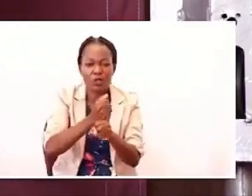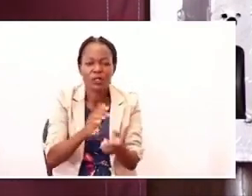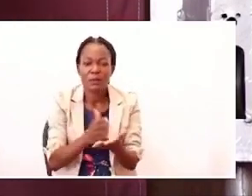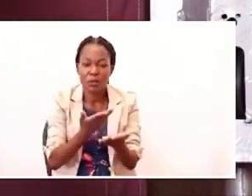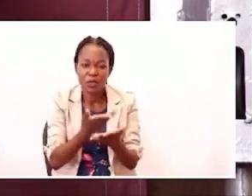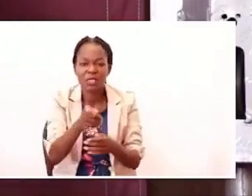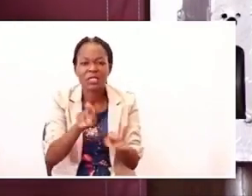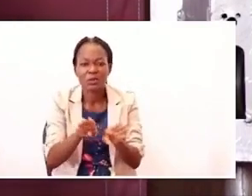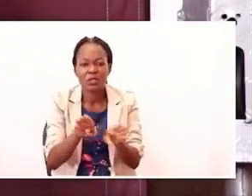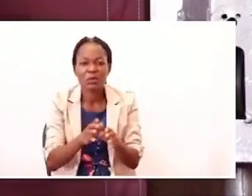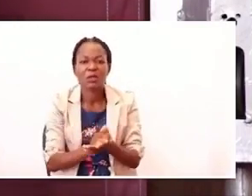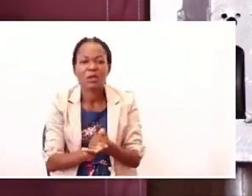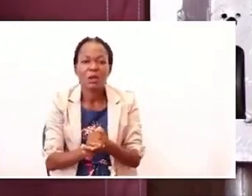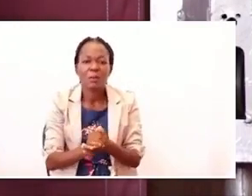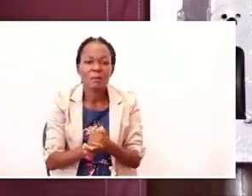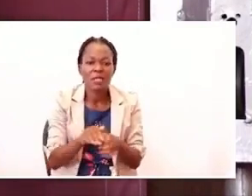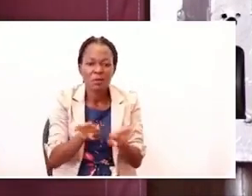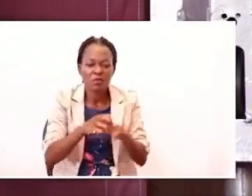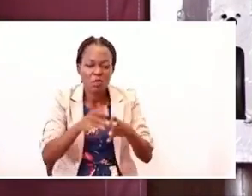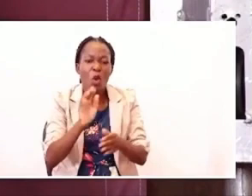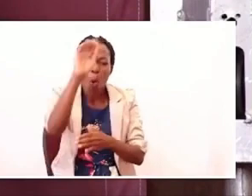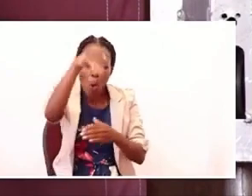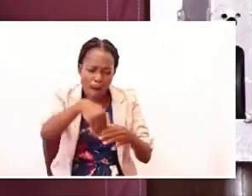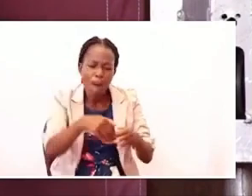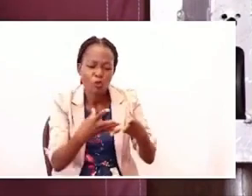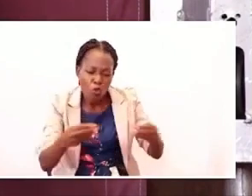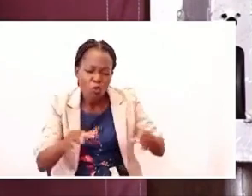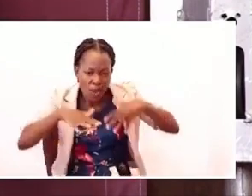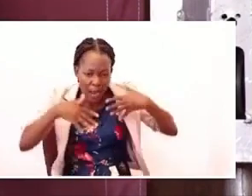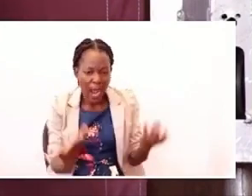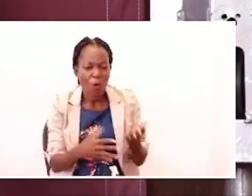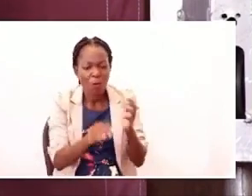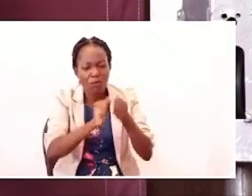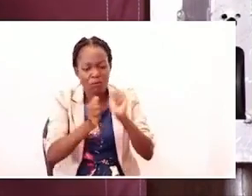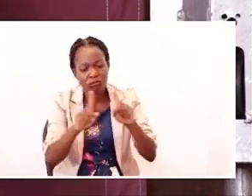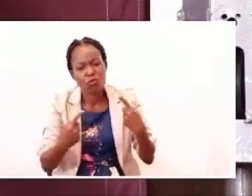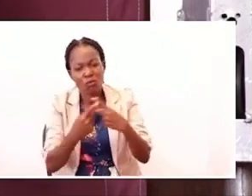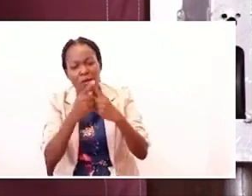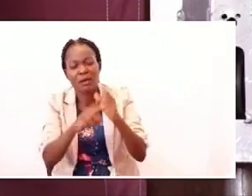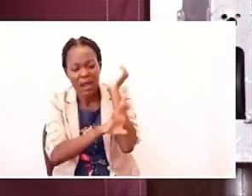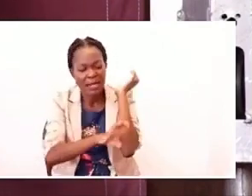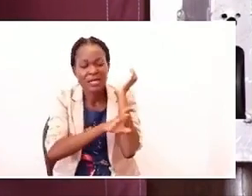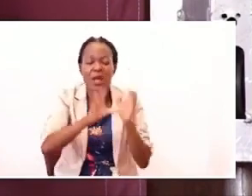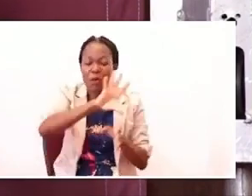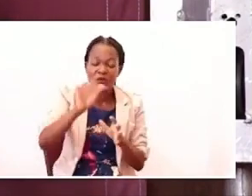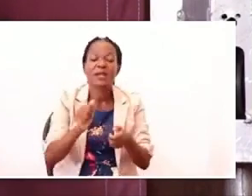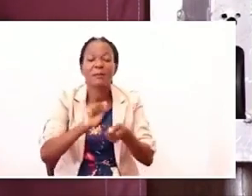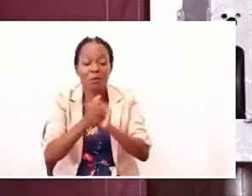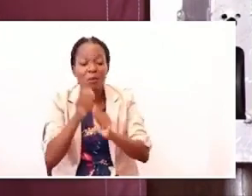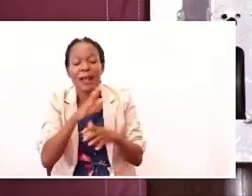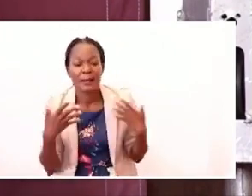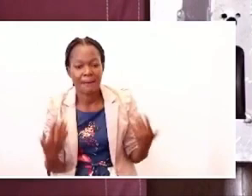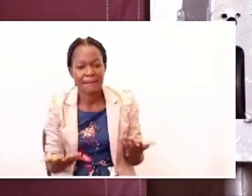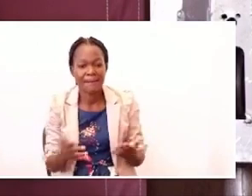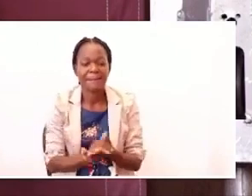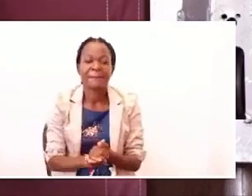a homegrown, continentally homegrown solution to the challenges that the continent was facing at that time. The third point